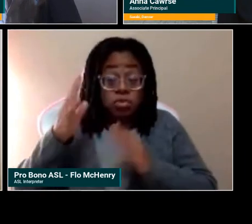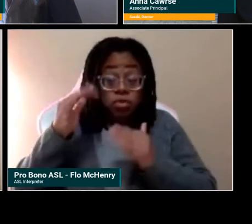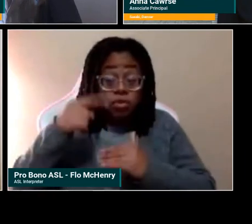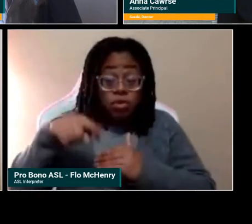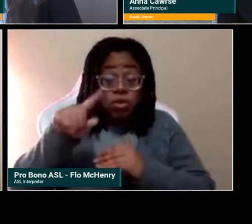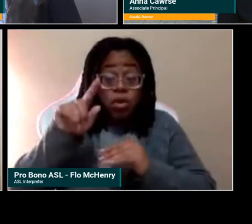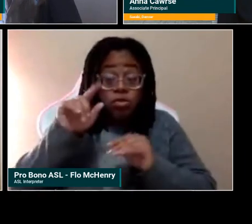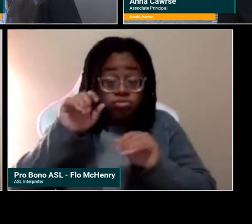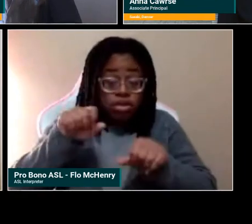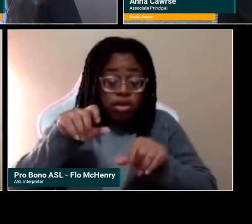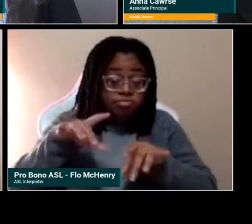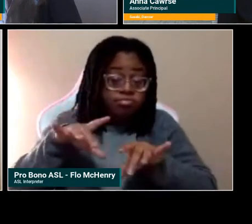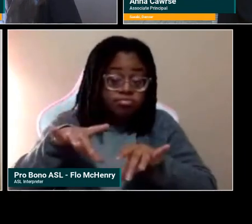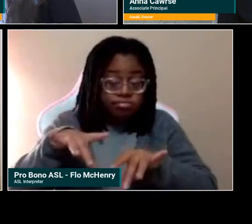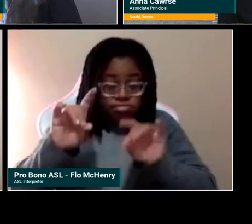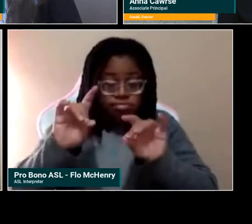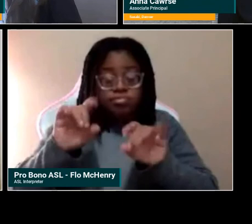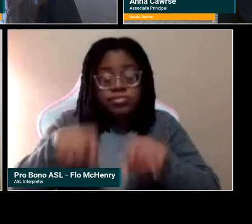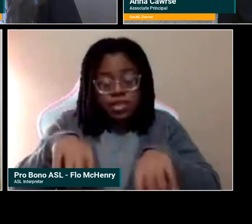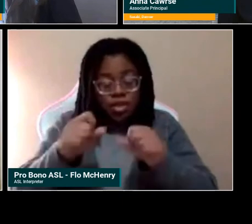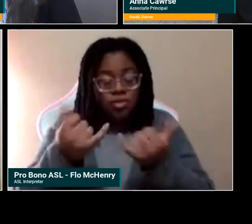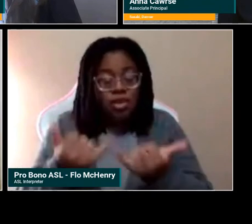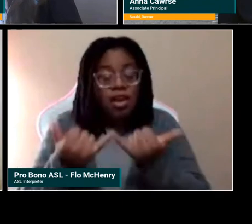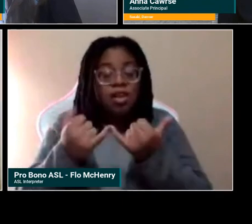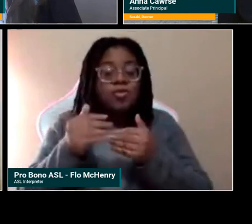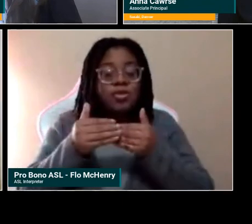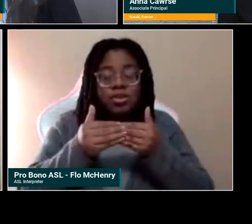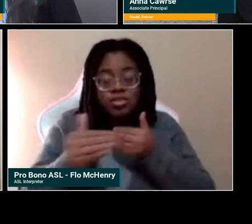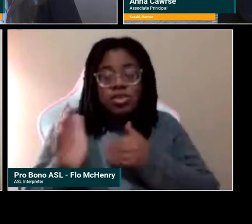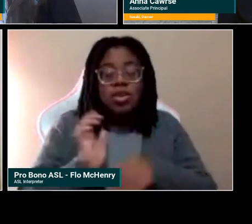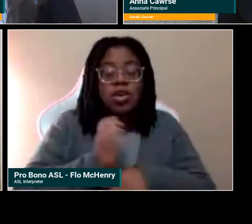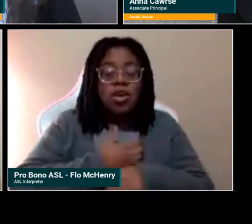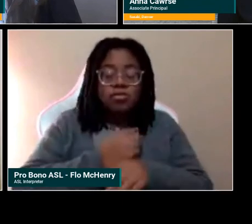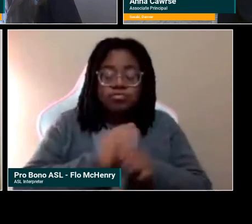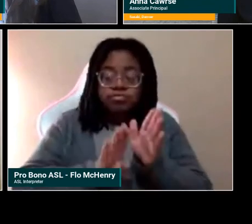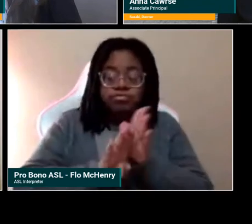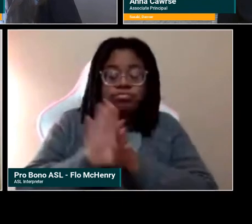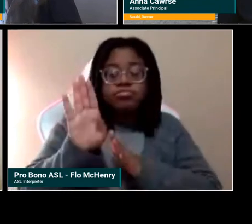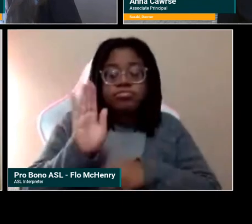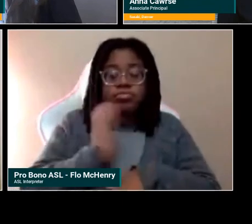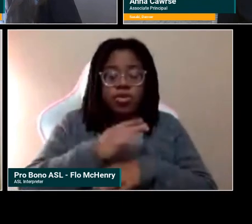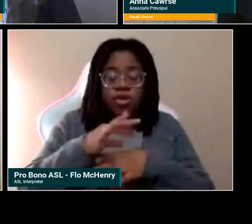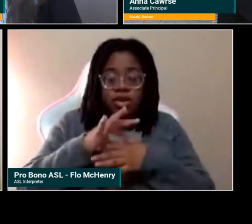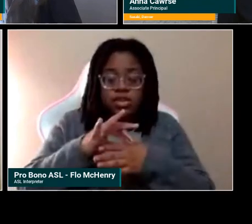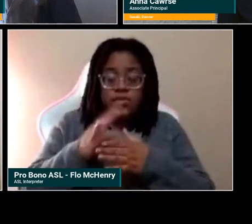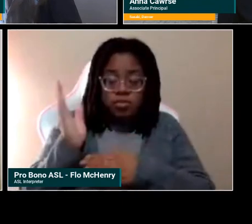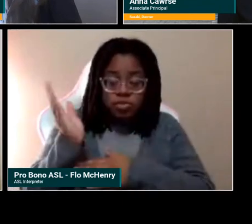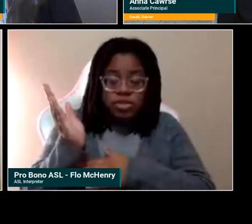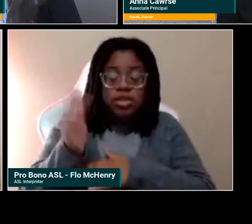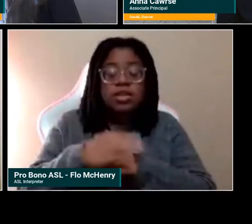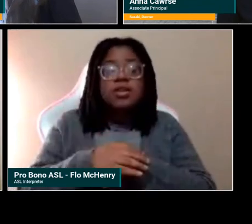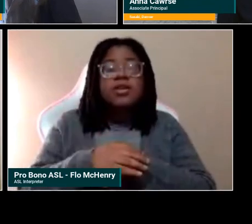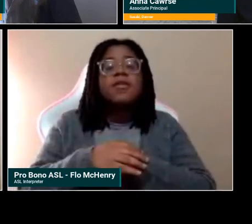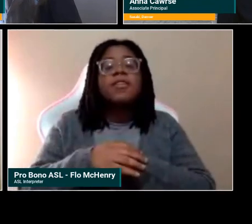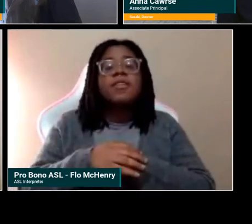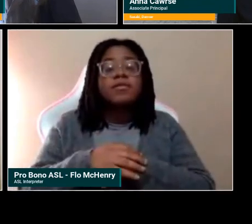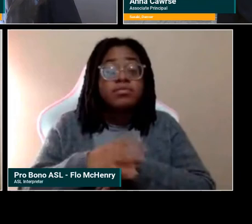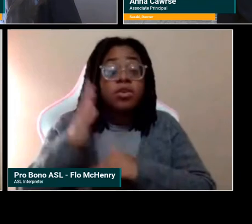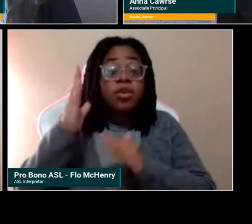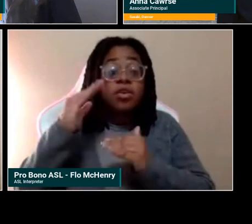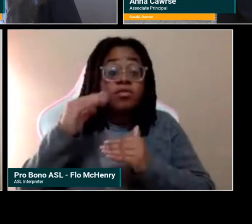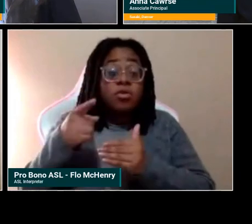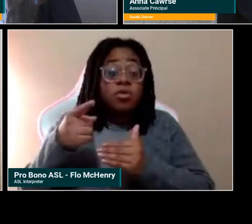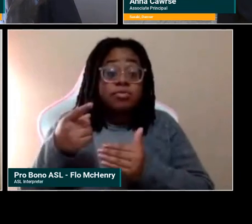minutes to take right now so that we can continue to evolve that content that we present, and that you'll stay plugged into the